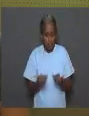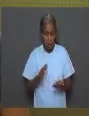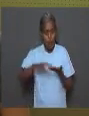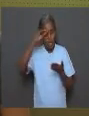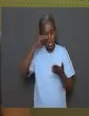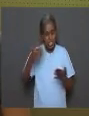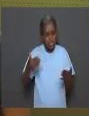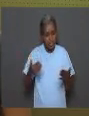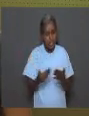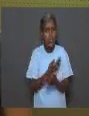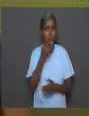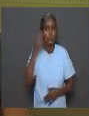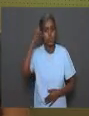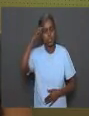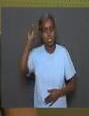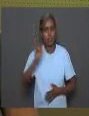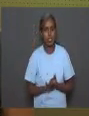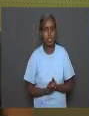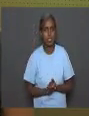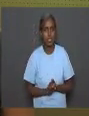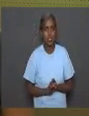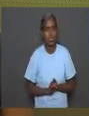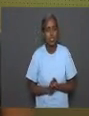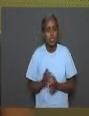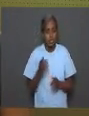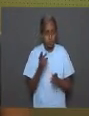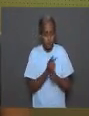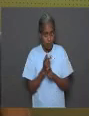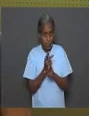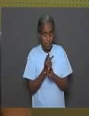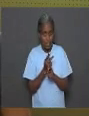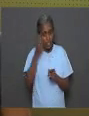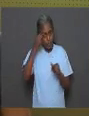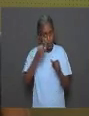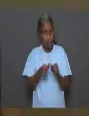new theorems. Be sure to make a note of them.